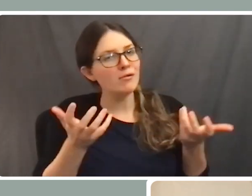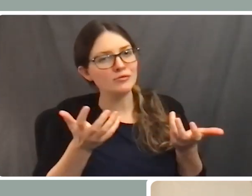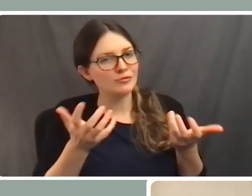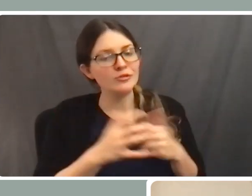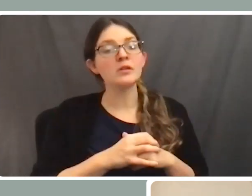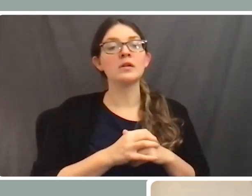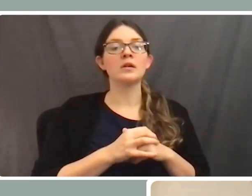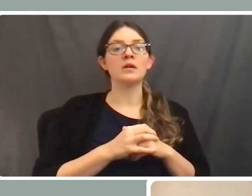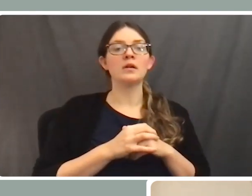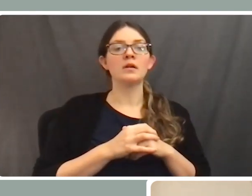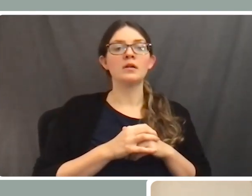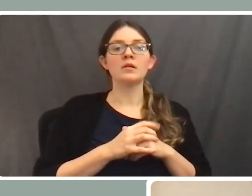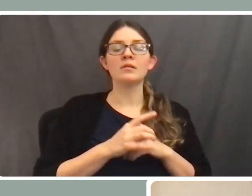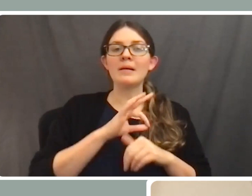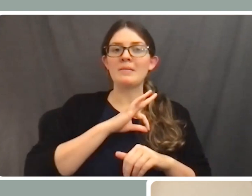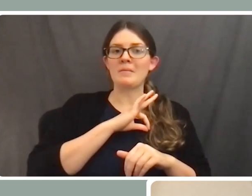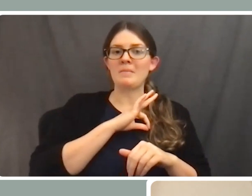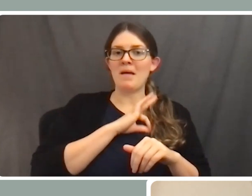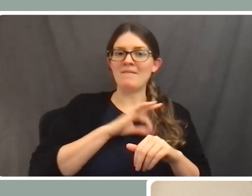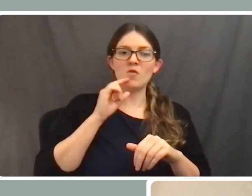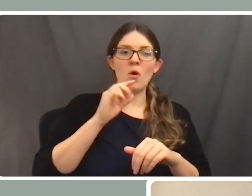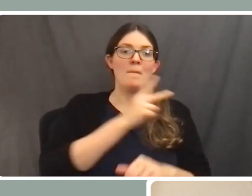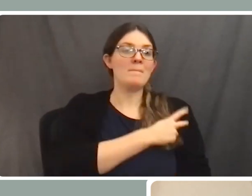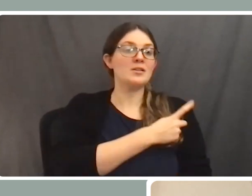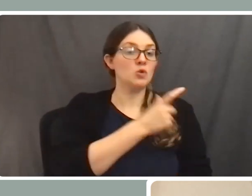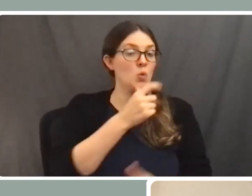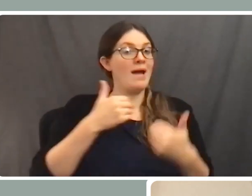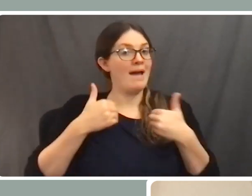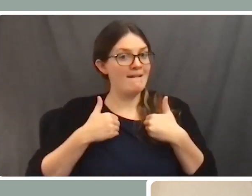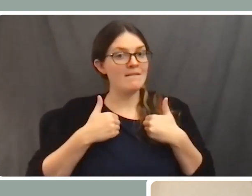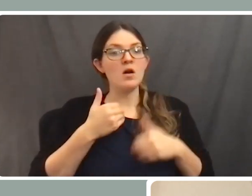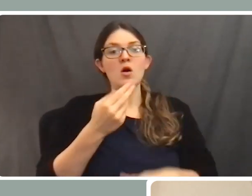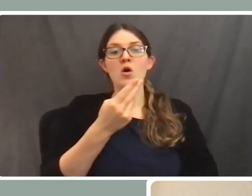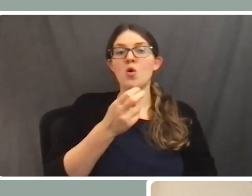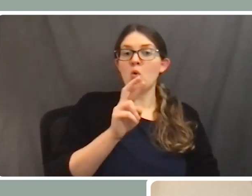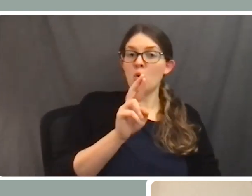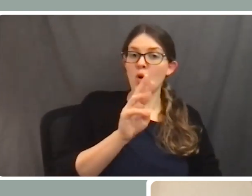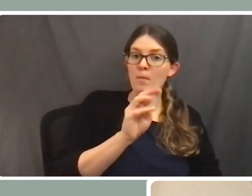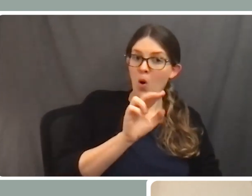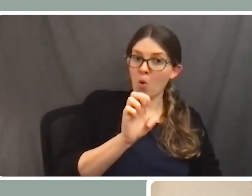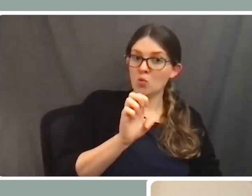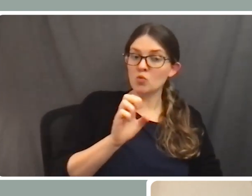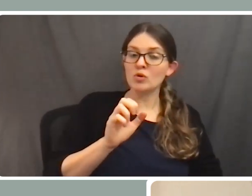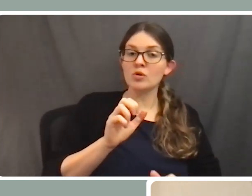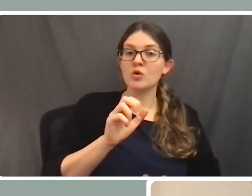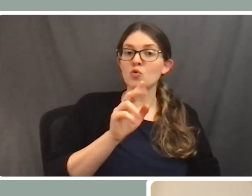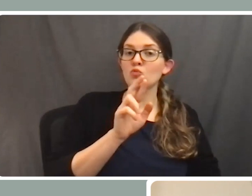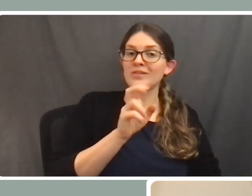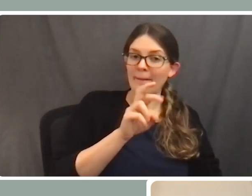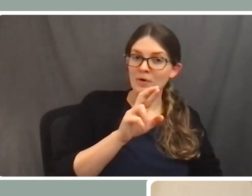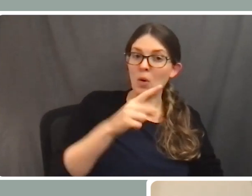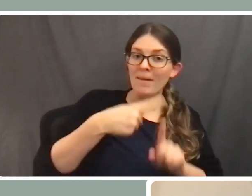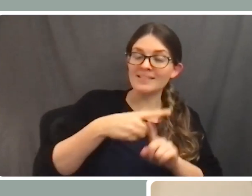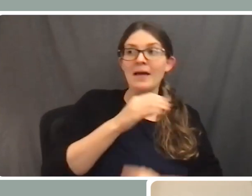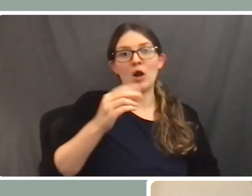like the benefit was limited to the patients who had both hormone receptor positive and HER2 positive breast cancer. So